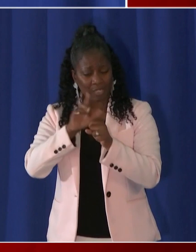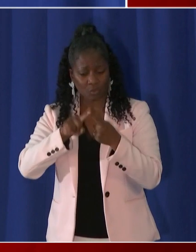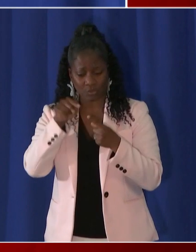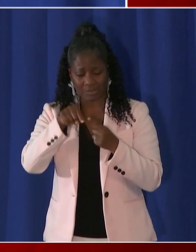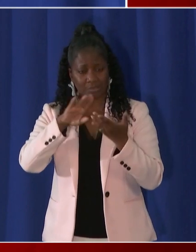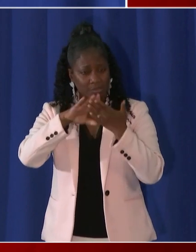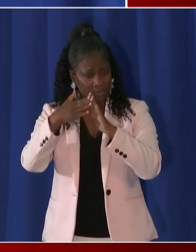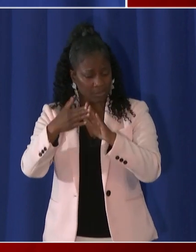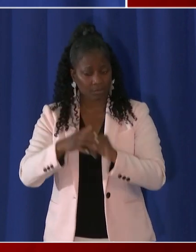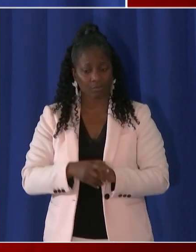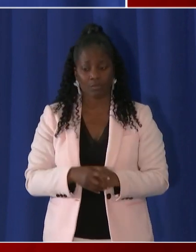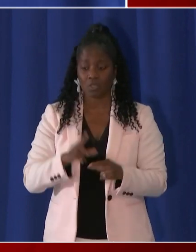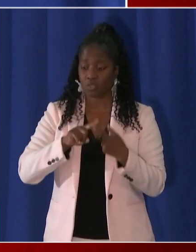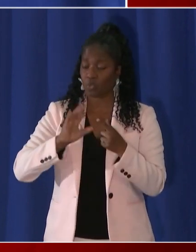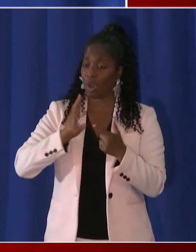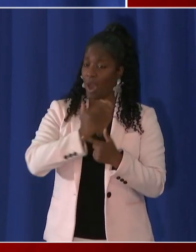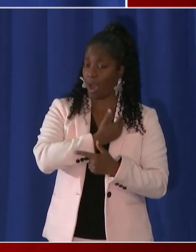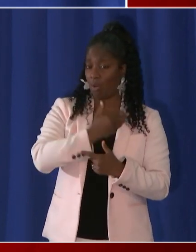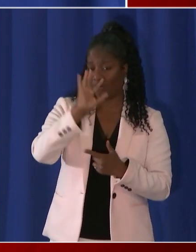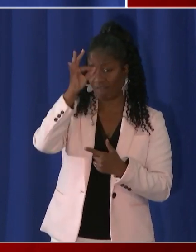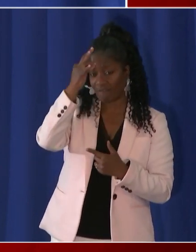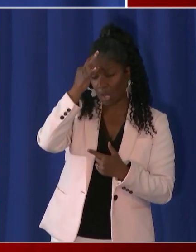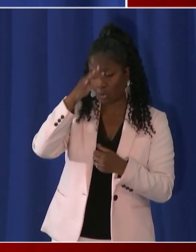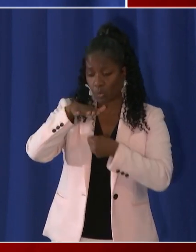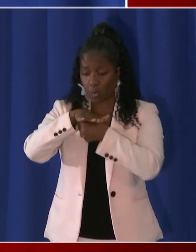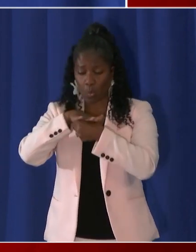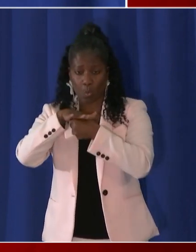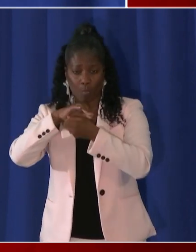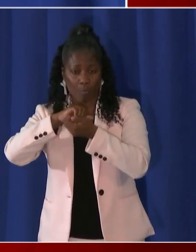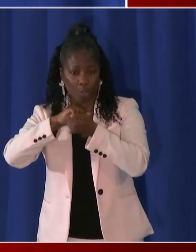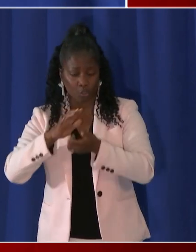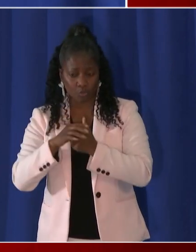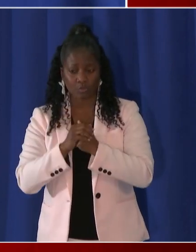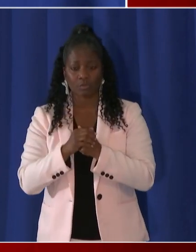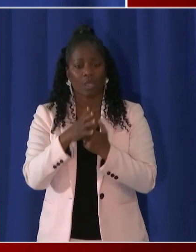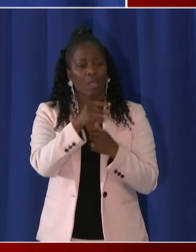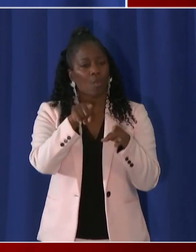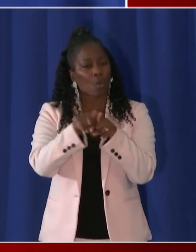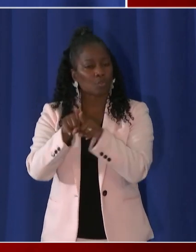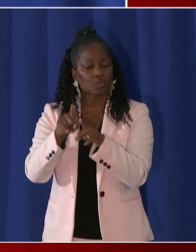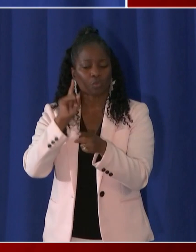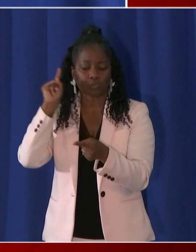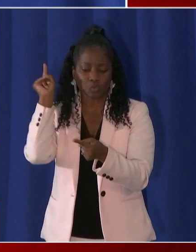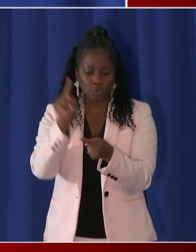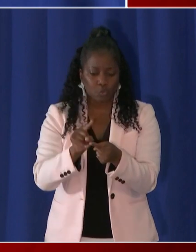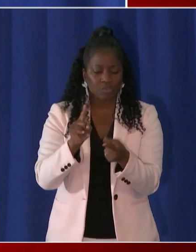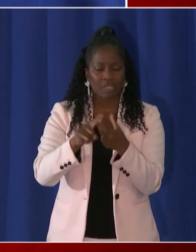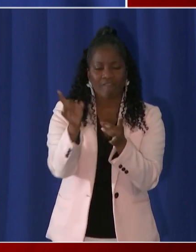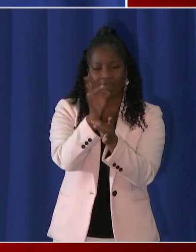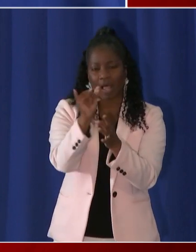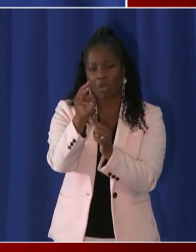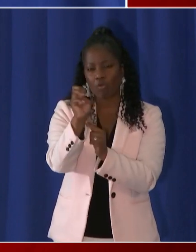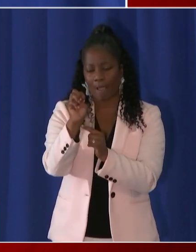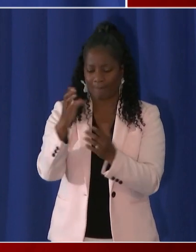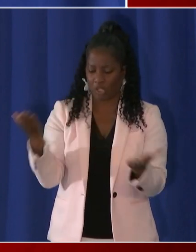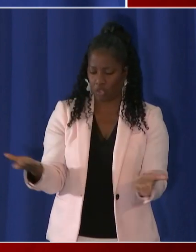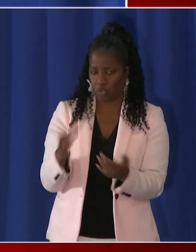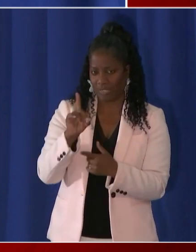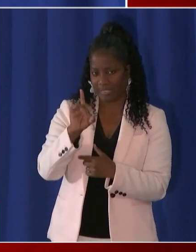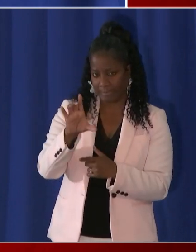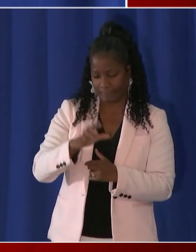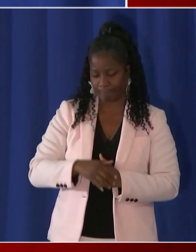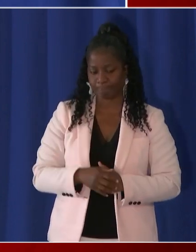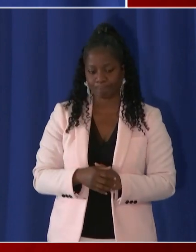city, to our federal local partners, and assisting in reducing violent crime in our nation's